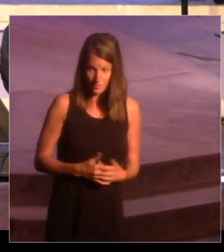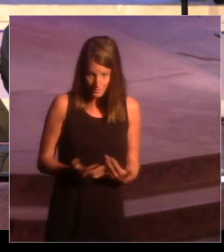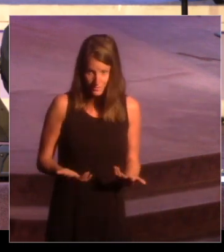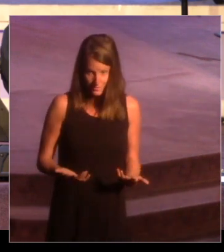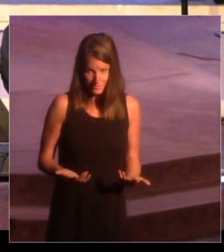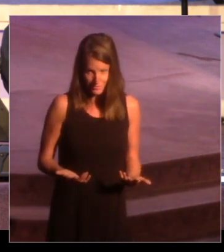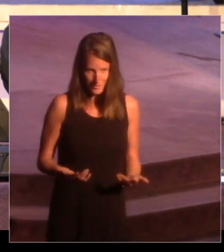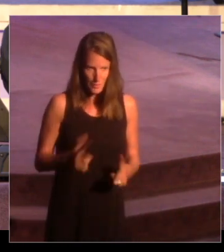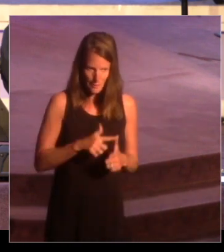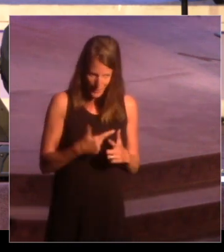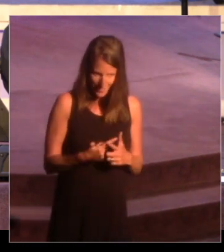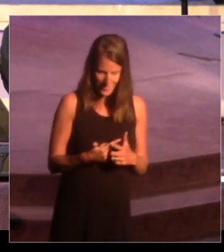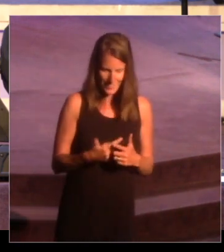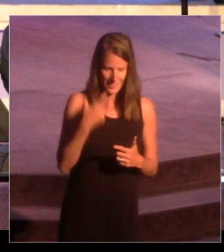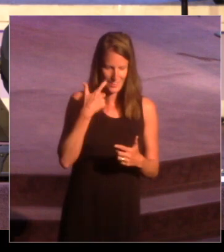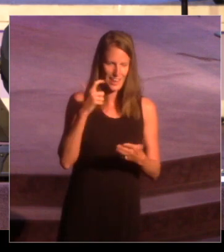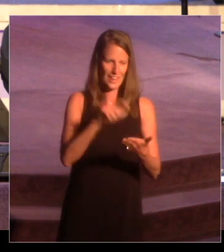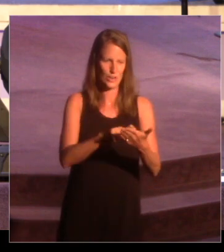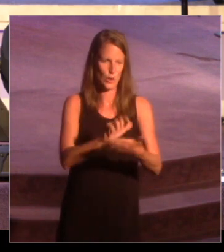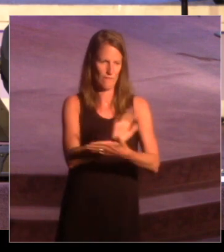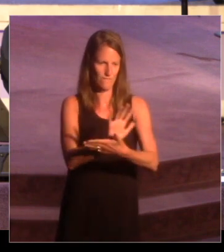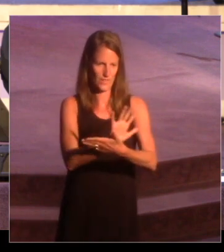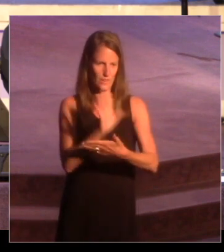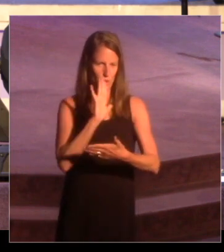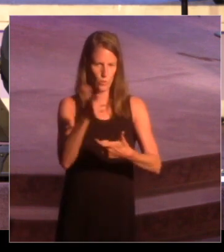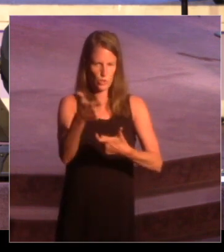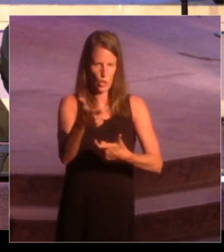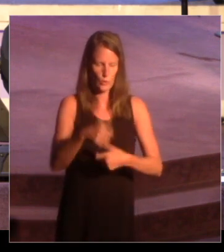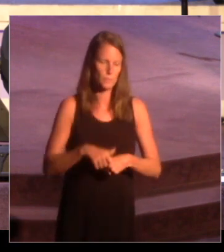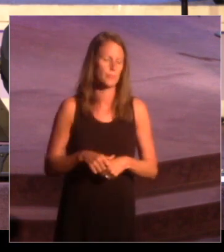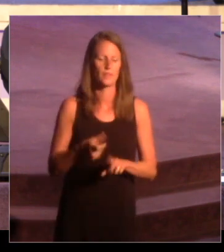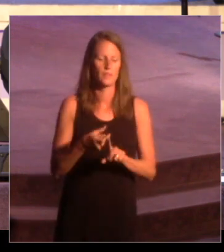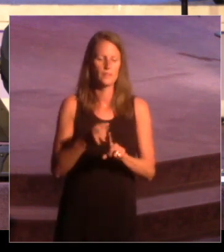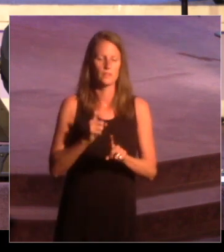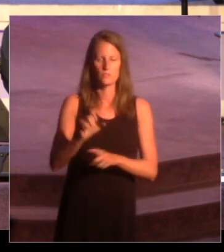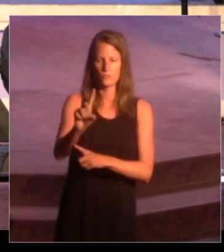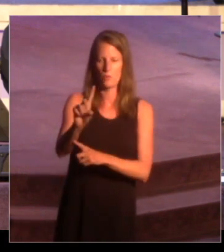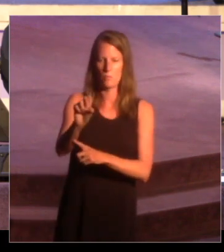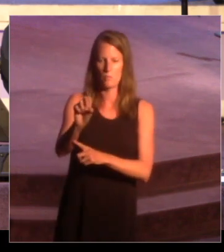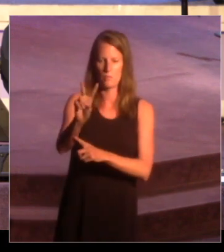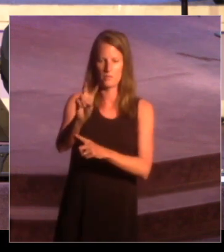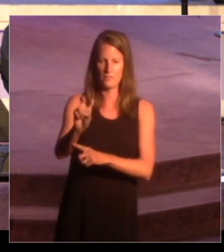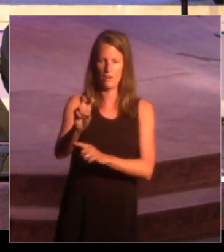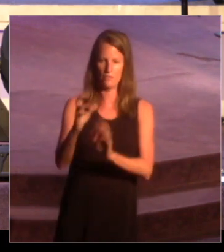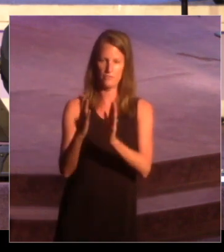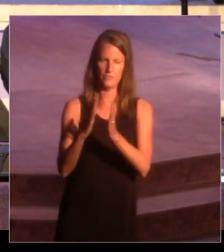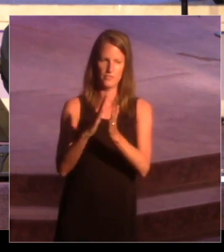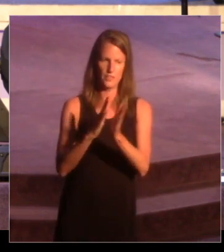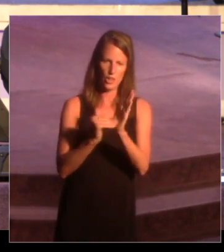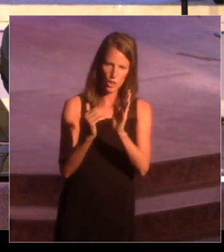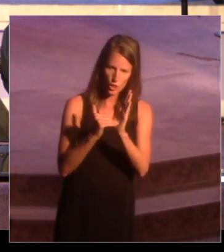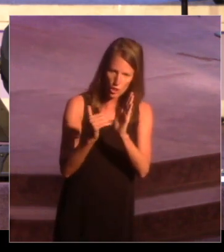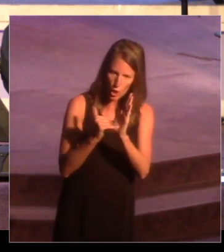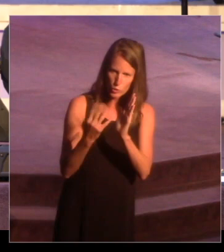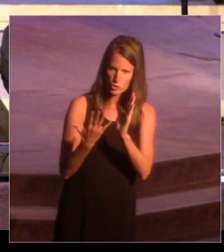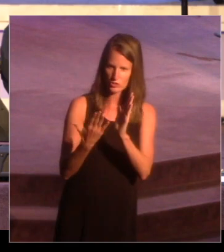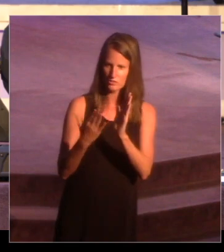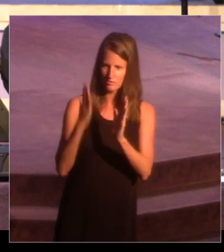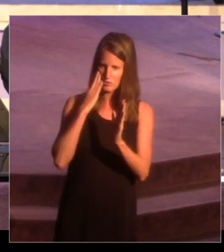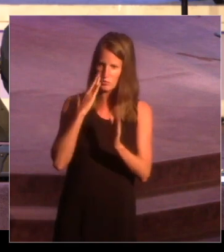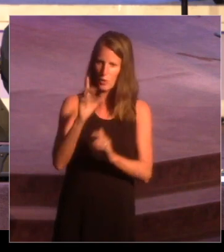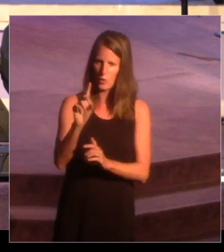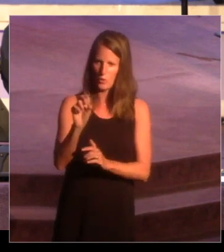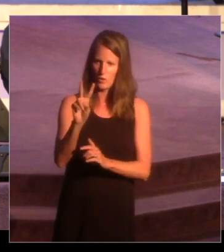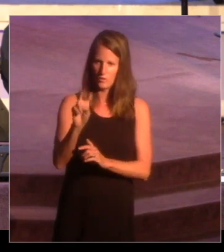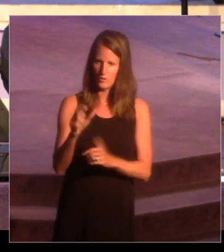then I come across a video like this that we're going to watch. It's by the company Dove. They make like the lotion and the soaps and all that. They have this